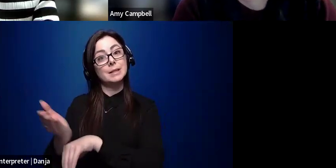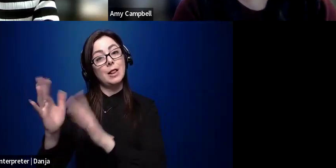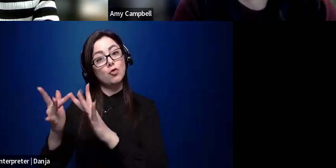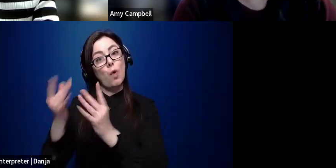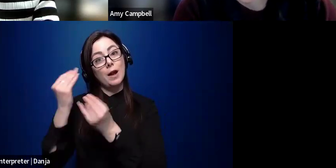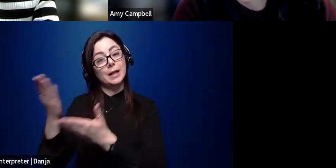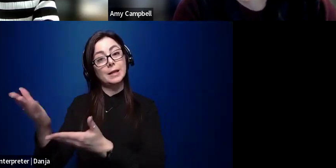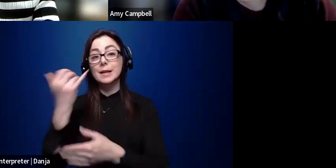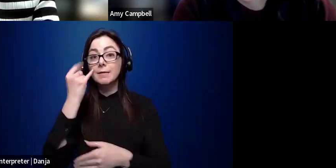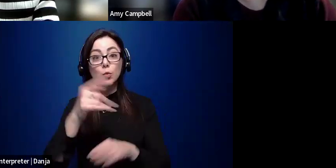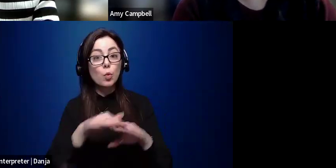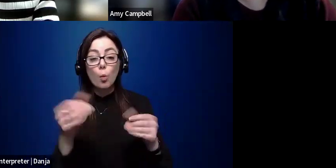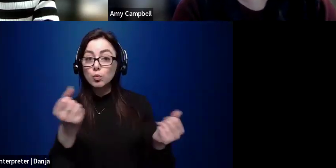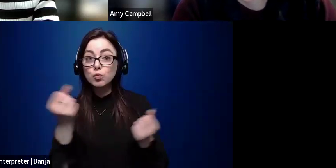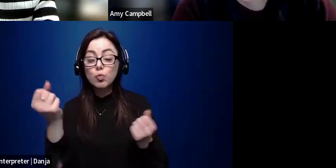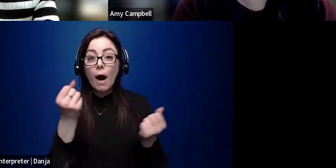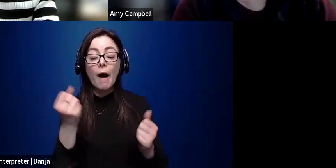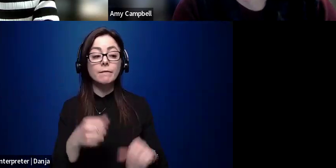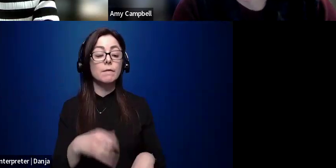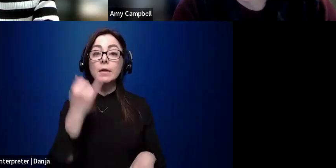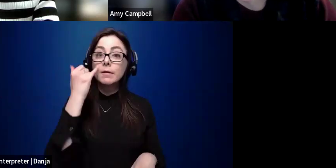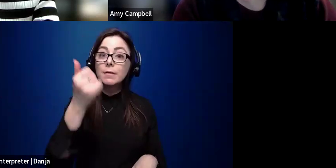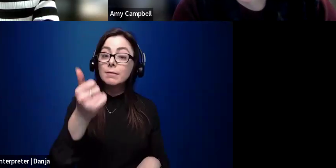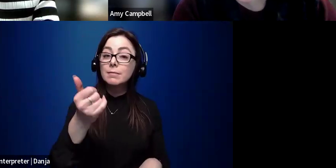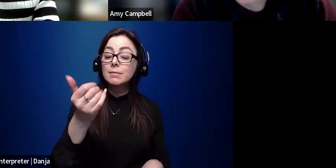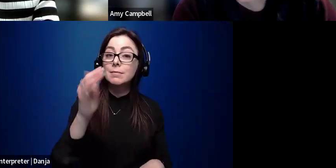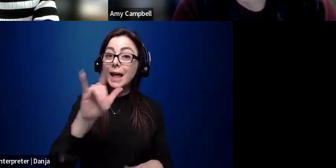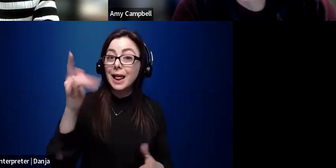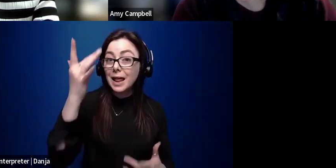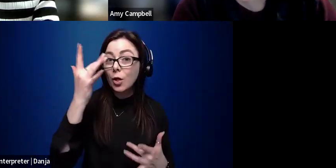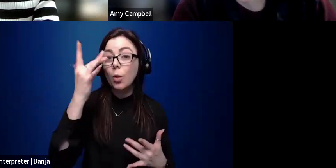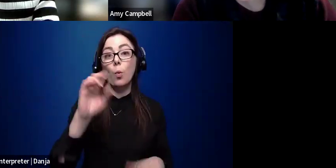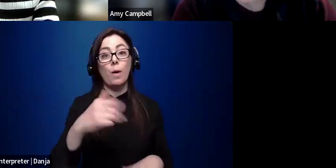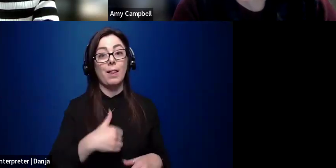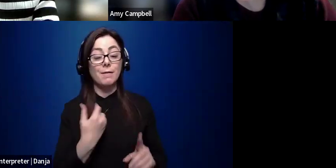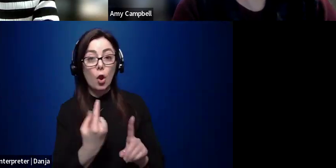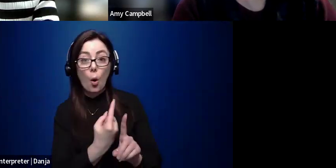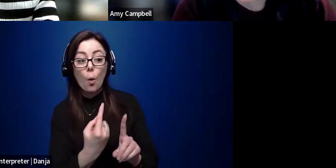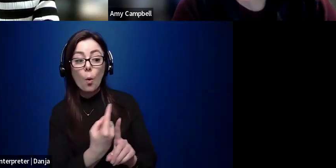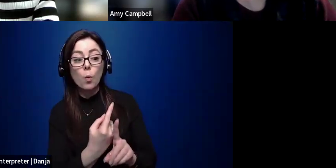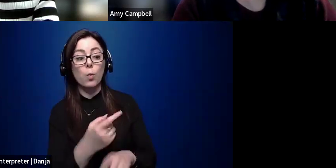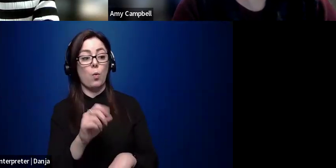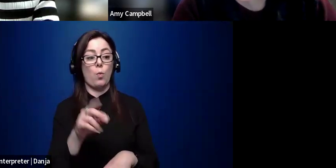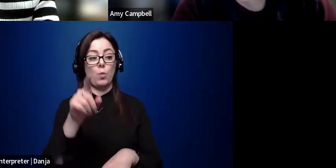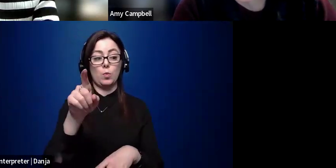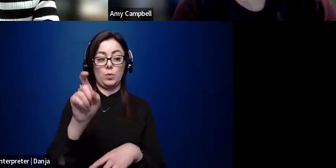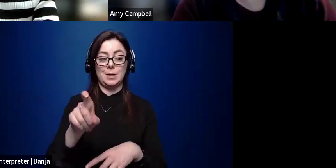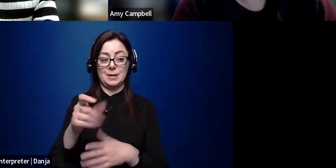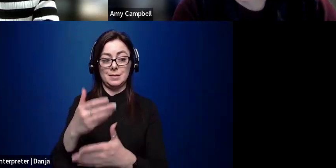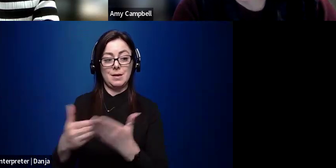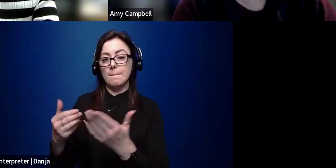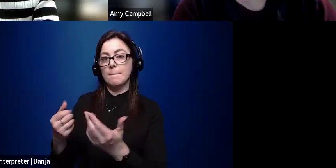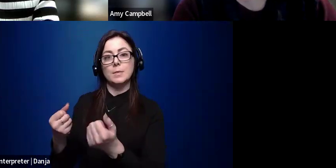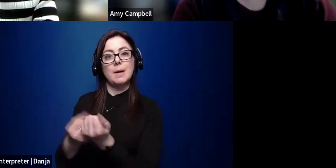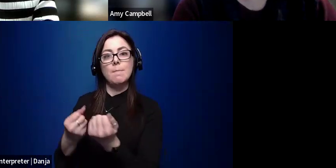if you're ill or alone, or you need plain language and clear steps to follow to complete the tasks correctly,